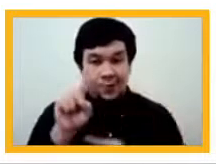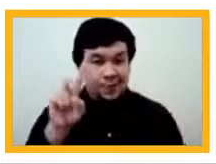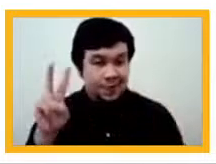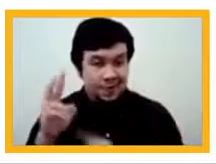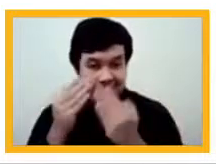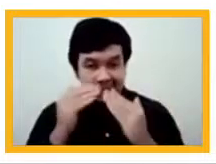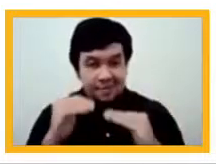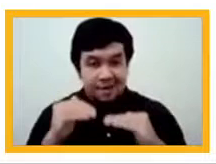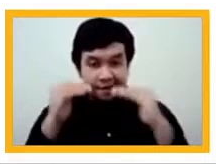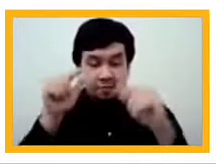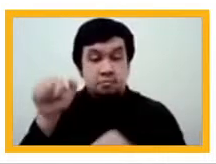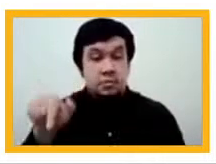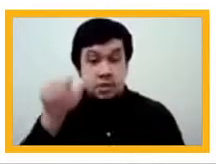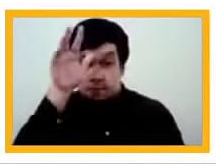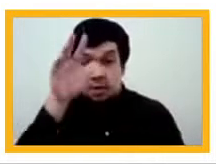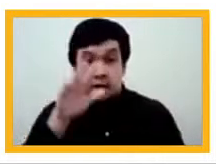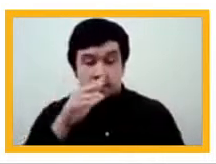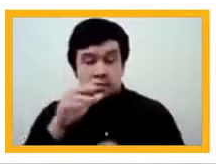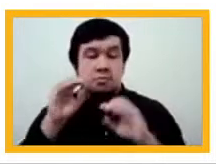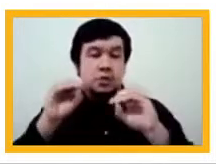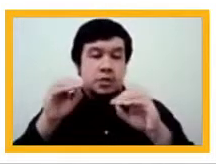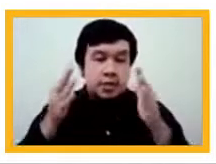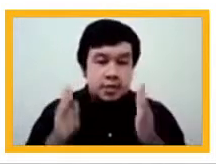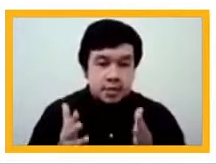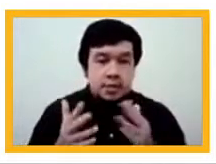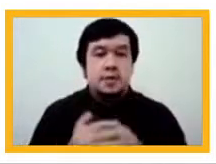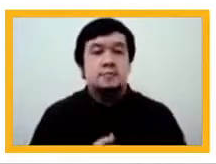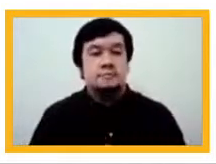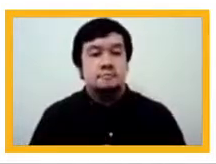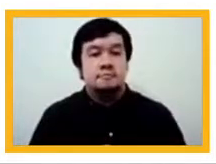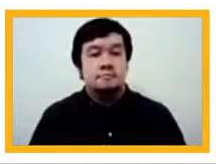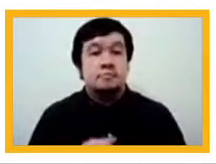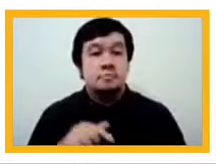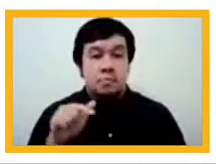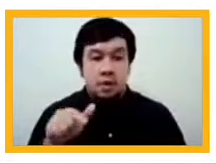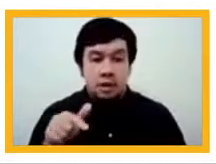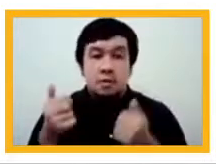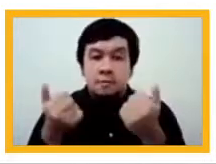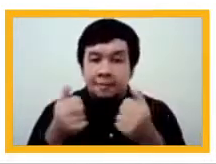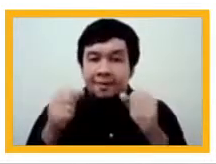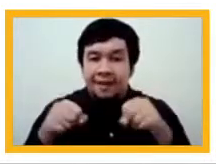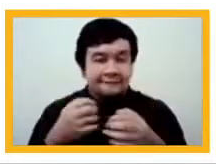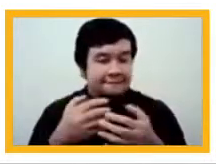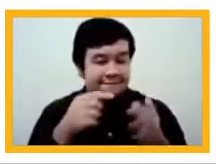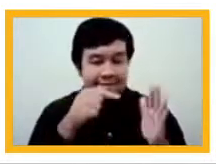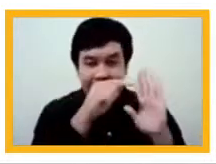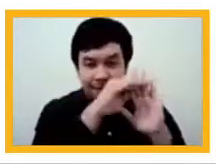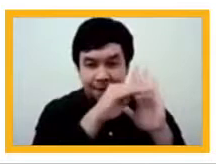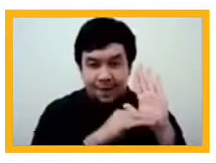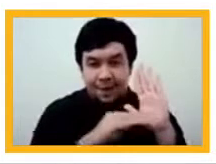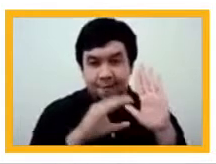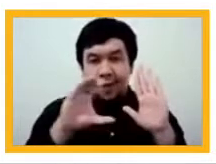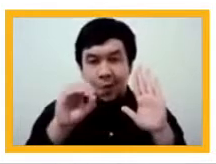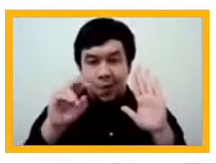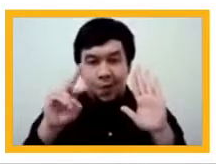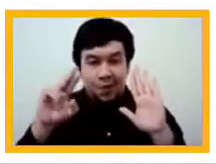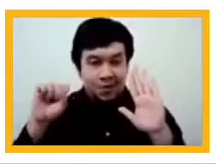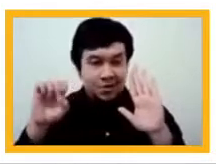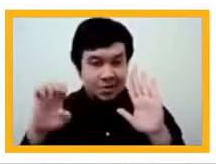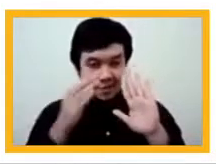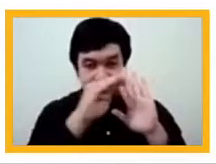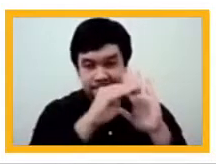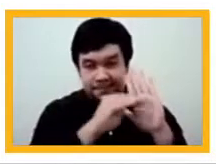develop open software curriculum such as open courseware and MOOC. contents